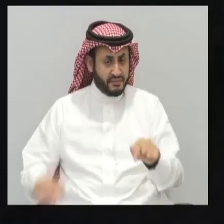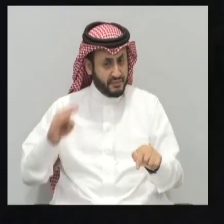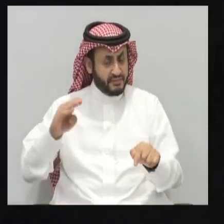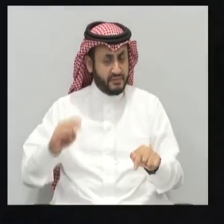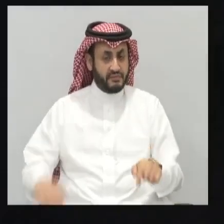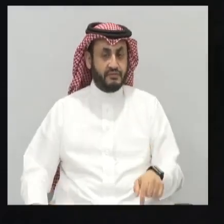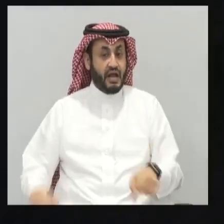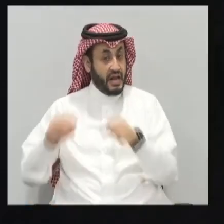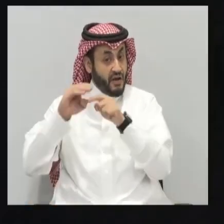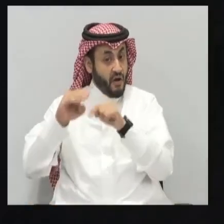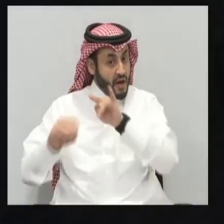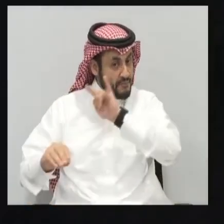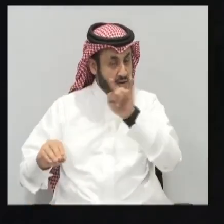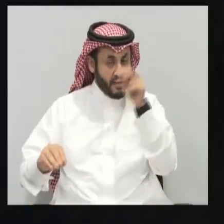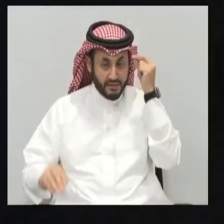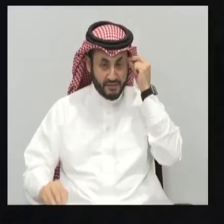yes, he's eating?